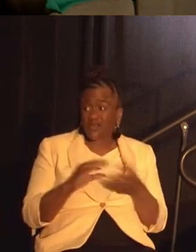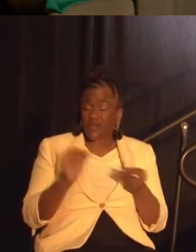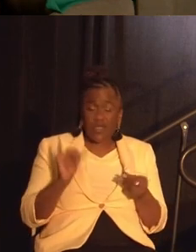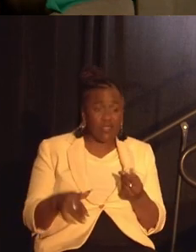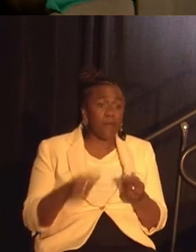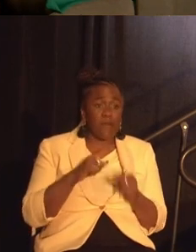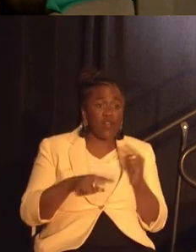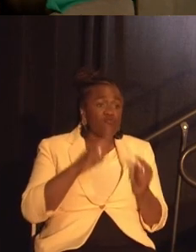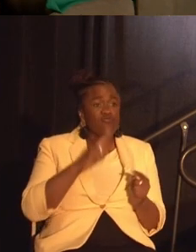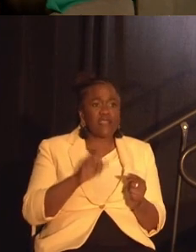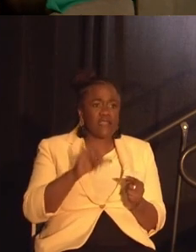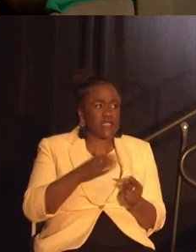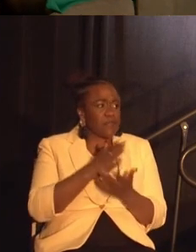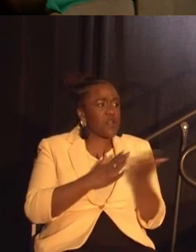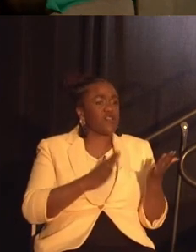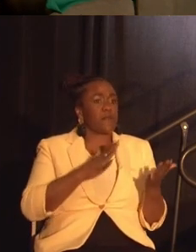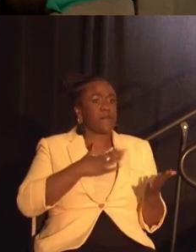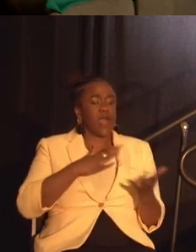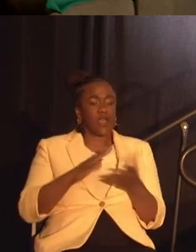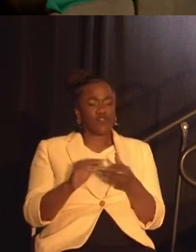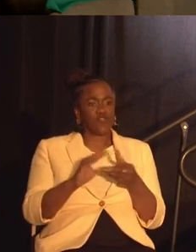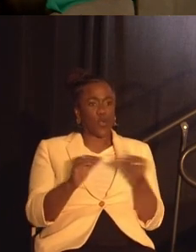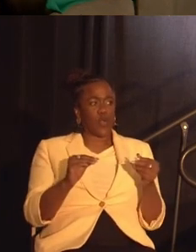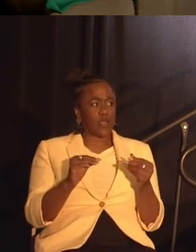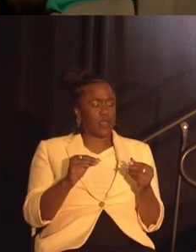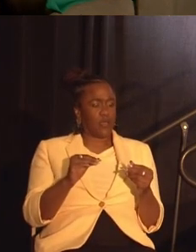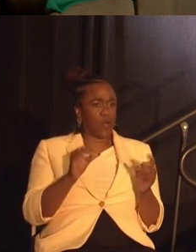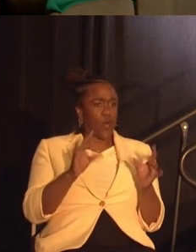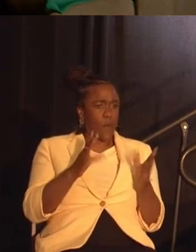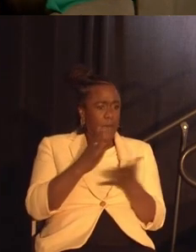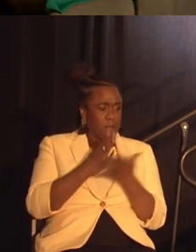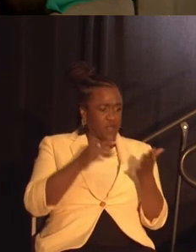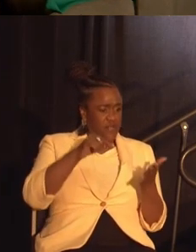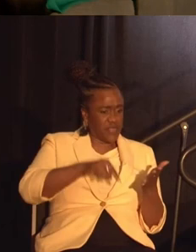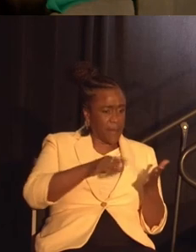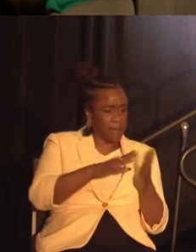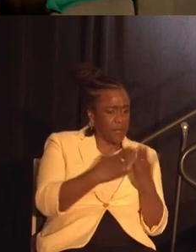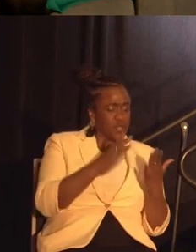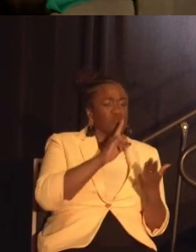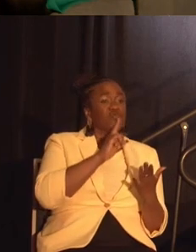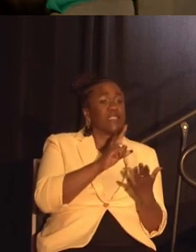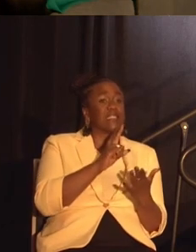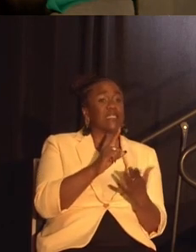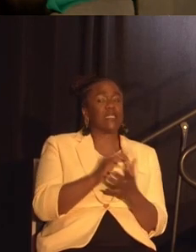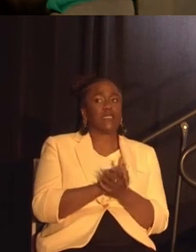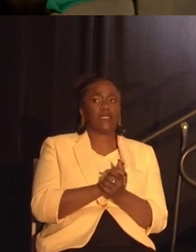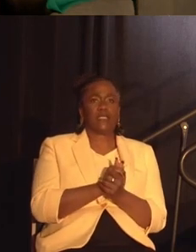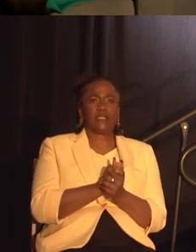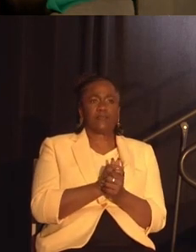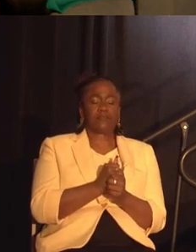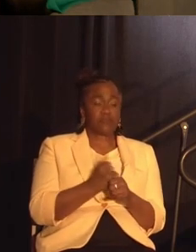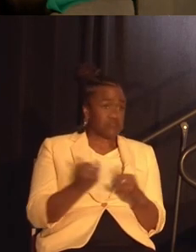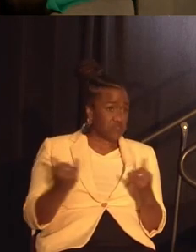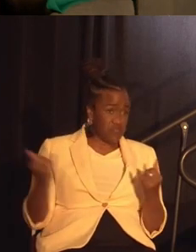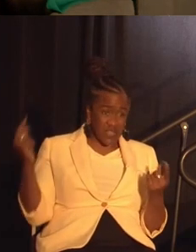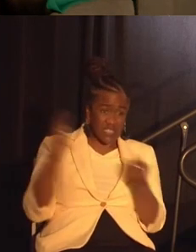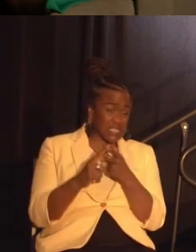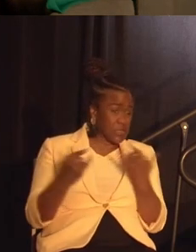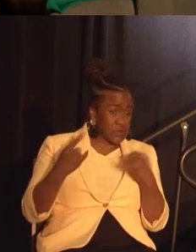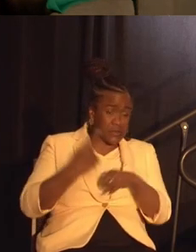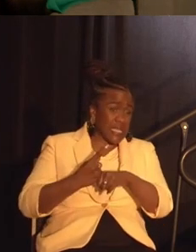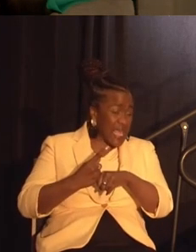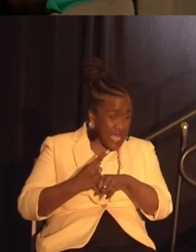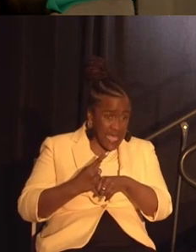part of it, and it's the most vulnerable part of this book to the current day, you